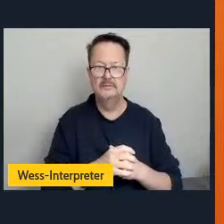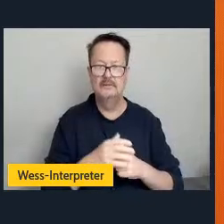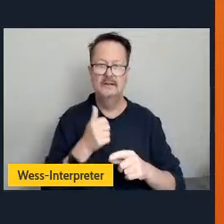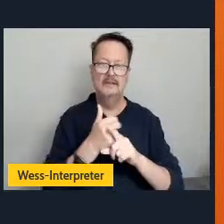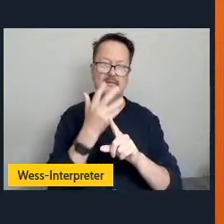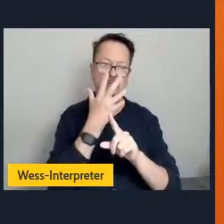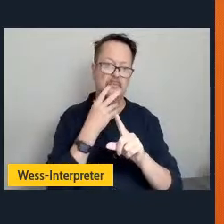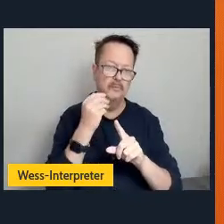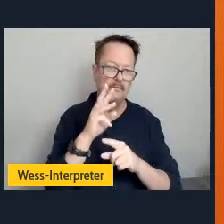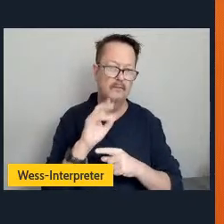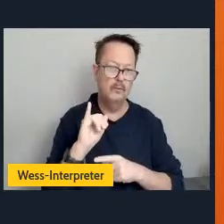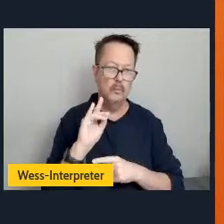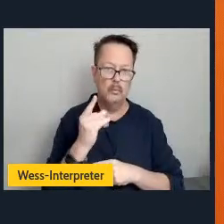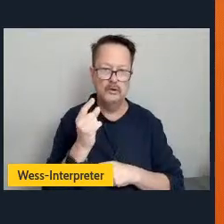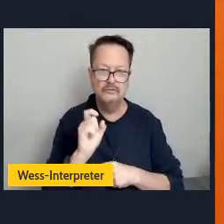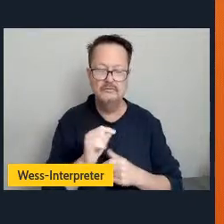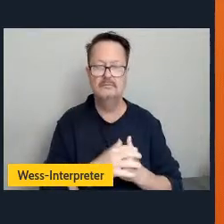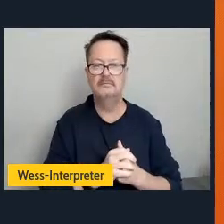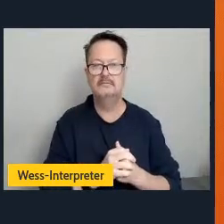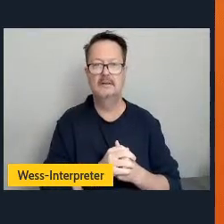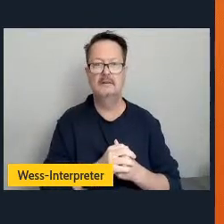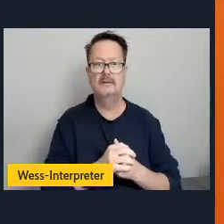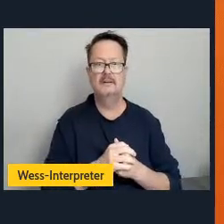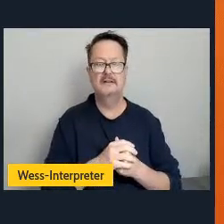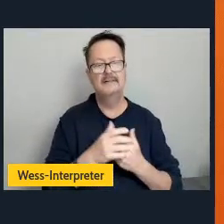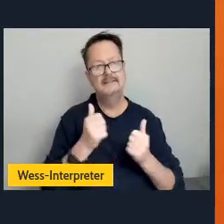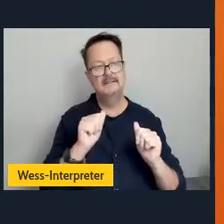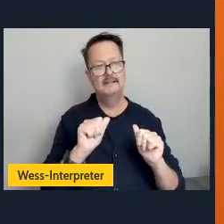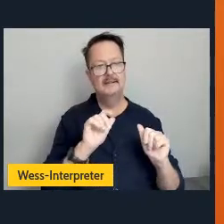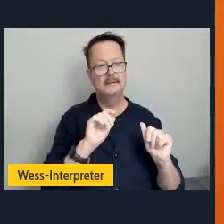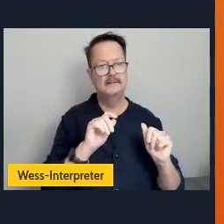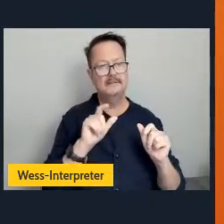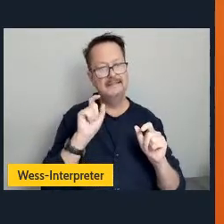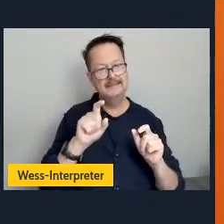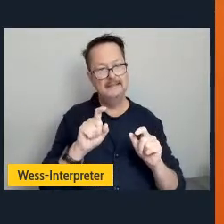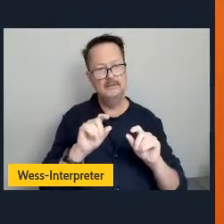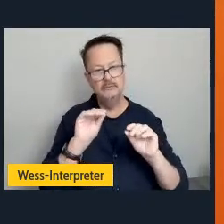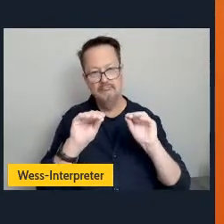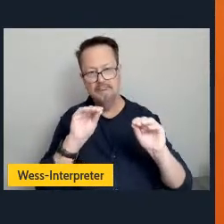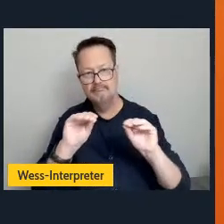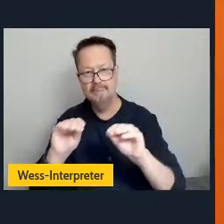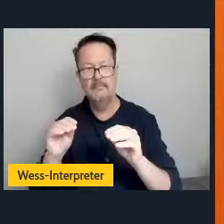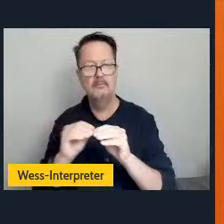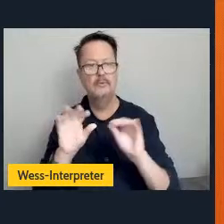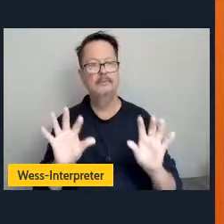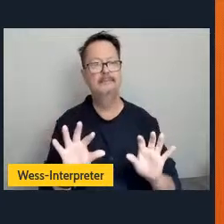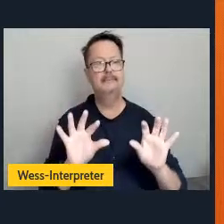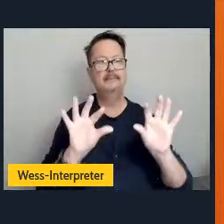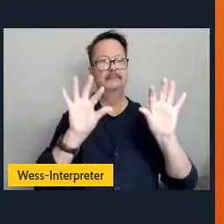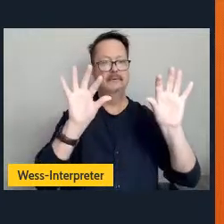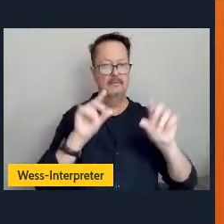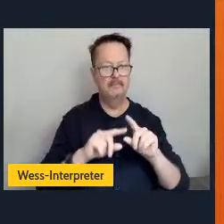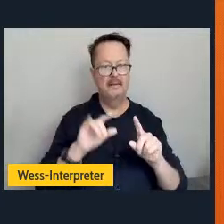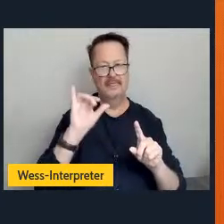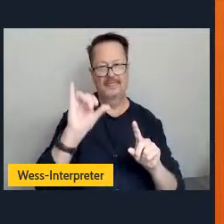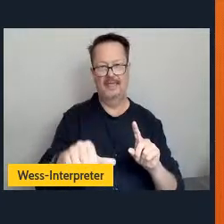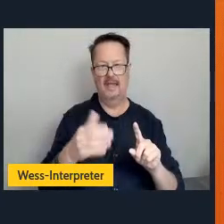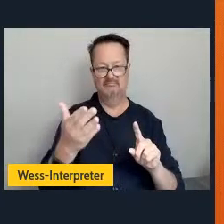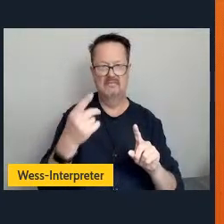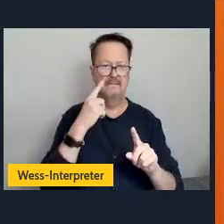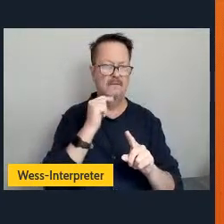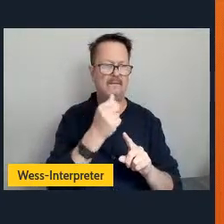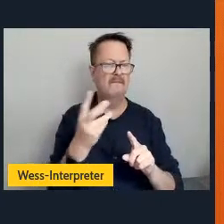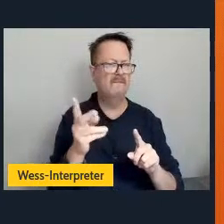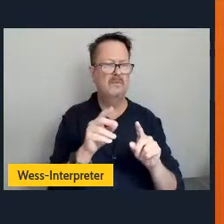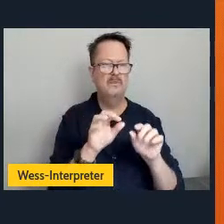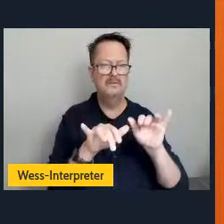beautiful widget, and yeah, it still needs some attention to make it nicer, but yeah, that's what we get for a few lines of code, not